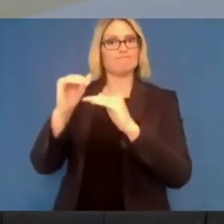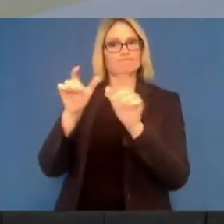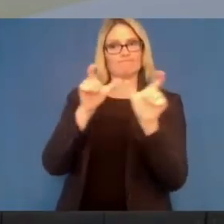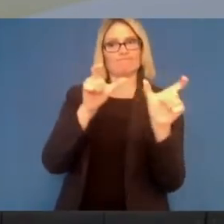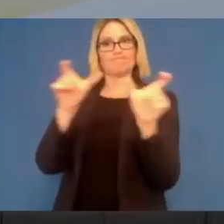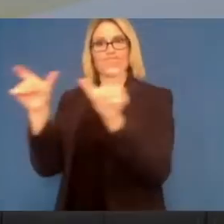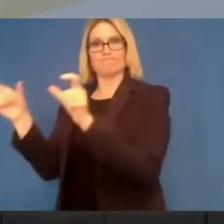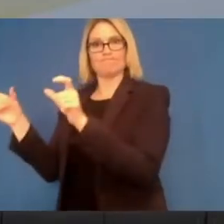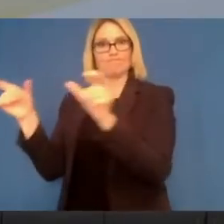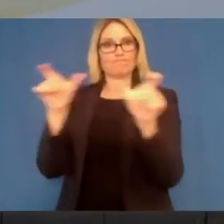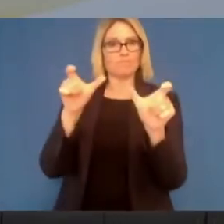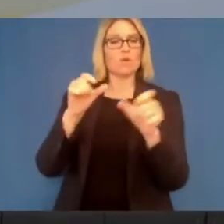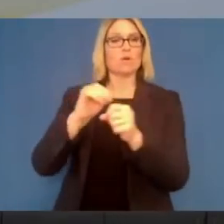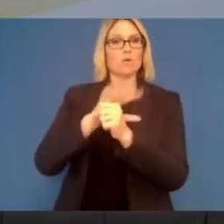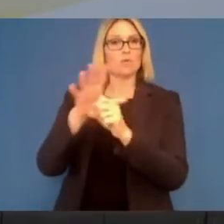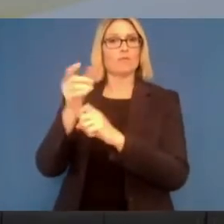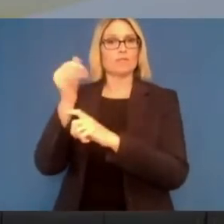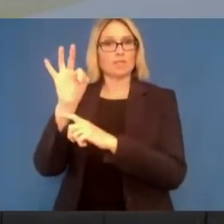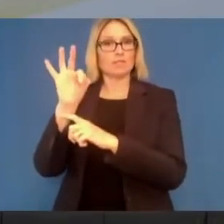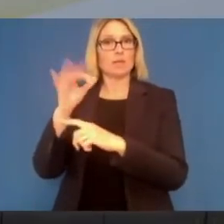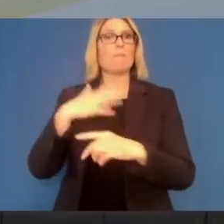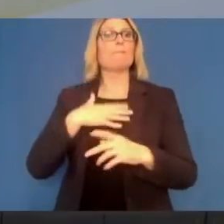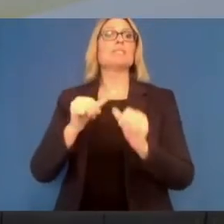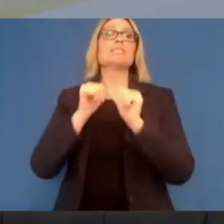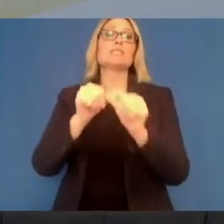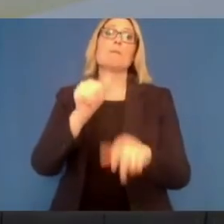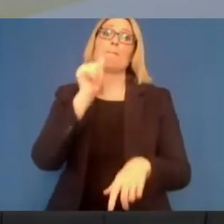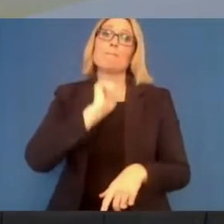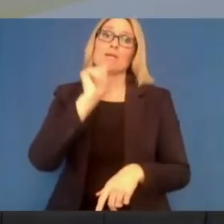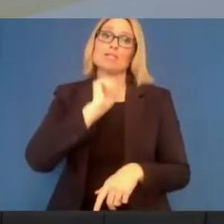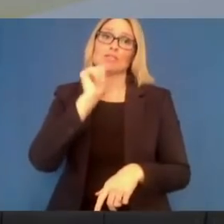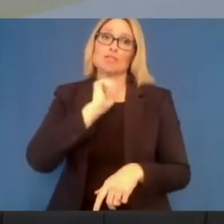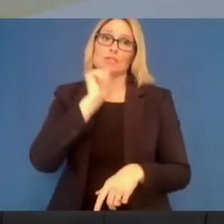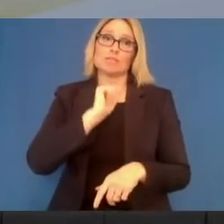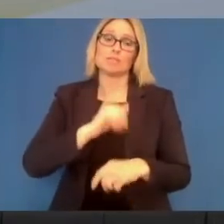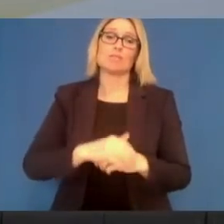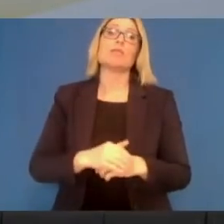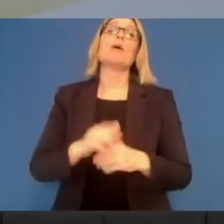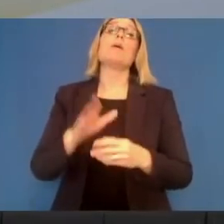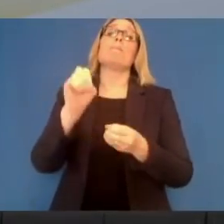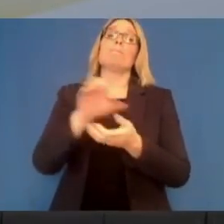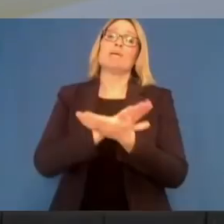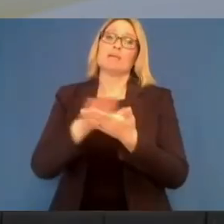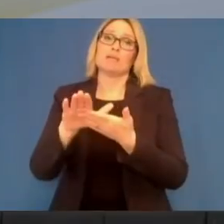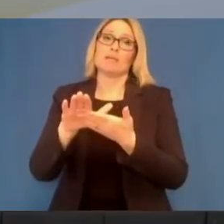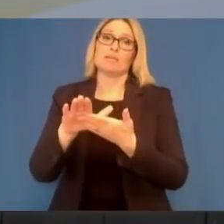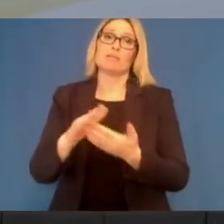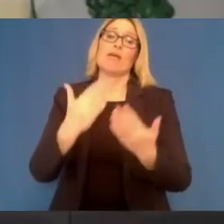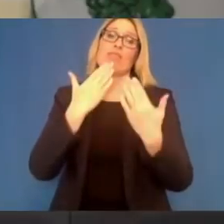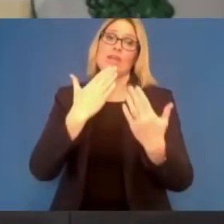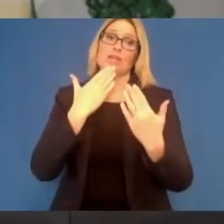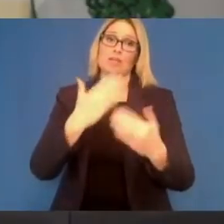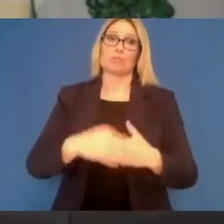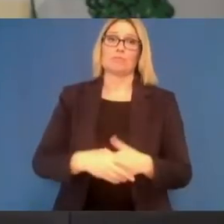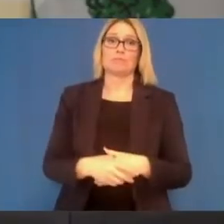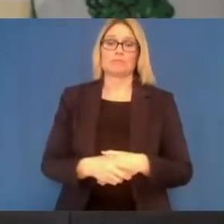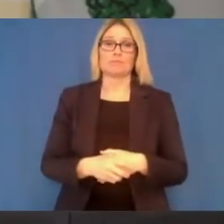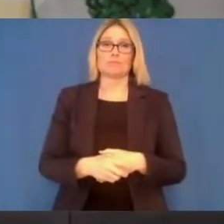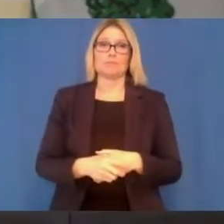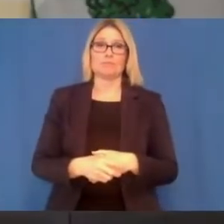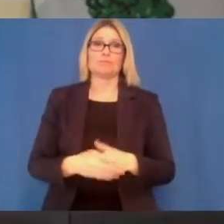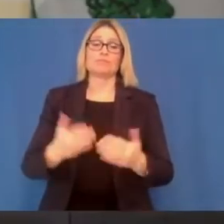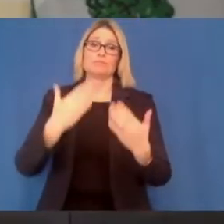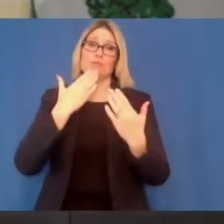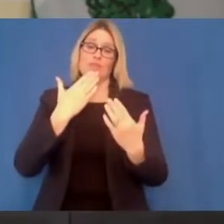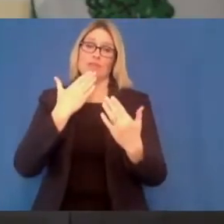province, please continue to be patient and continue to be kind. Thank you. Thank you,